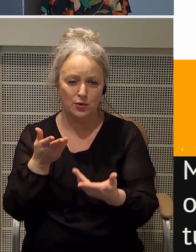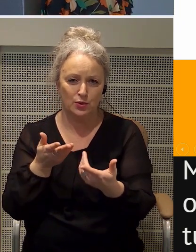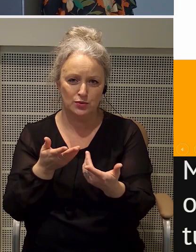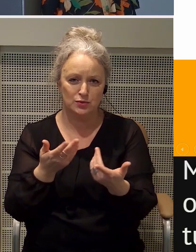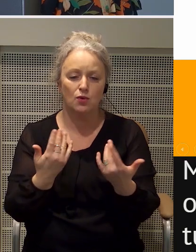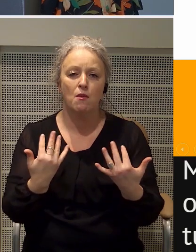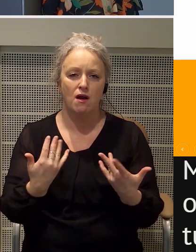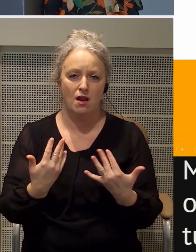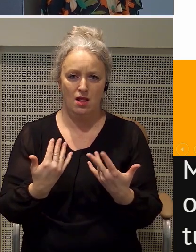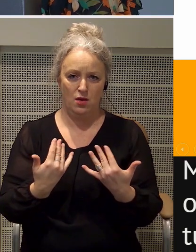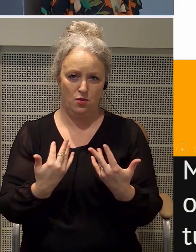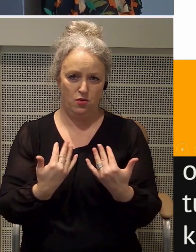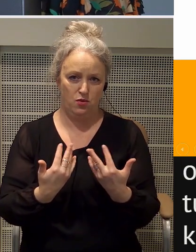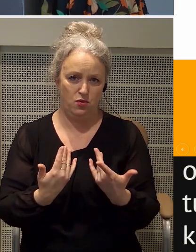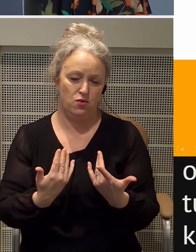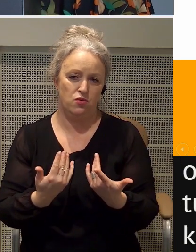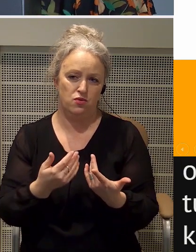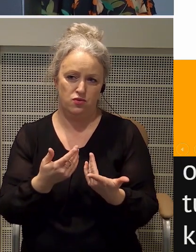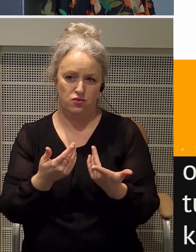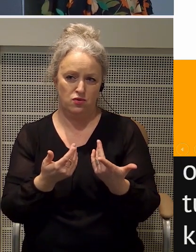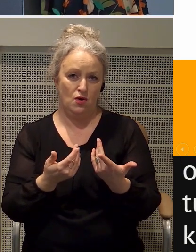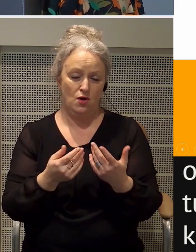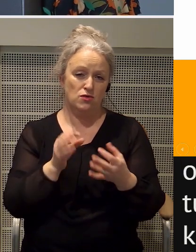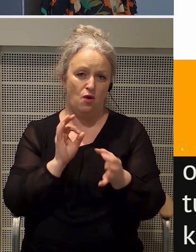For example, speech therapy,